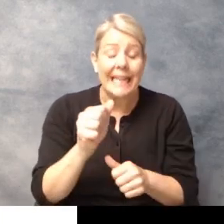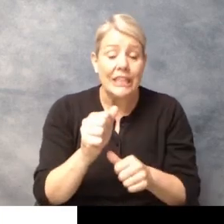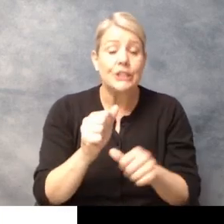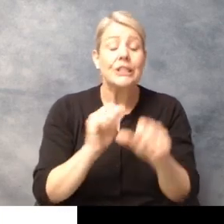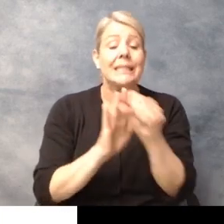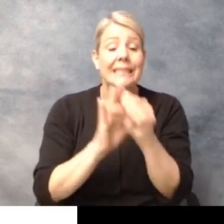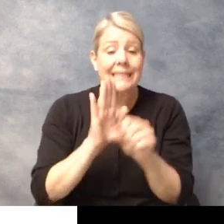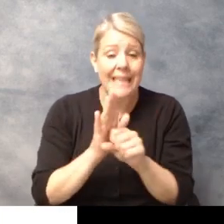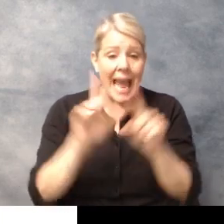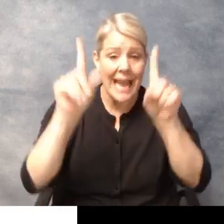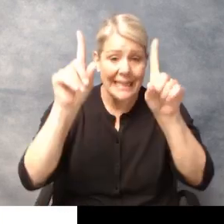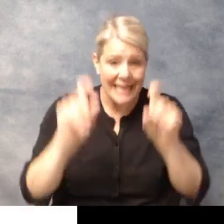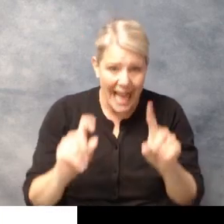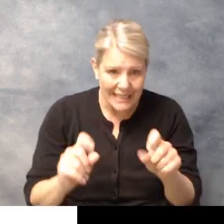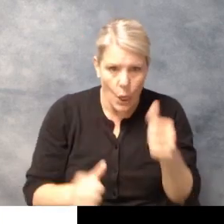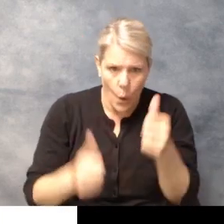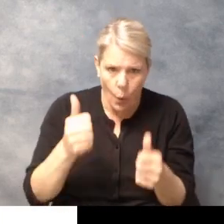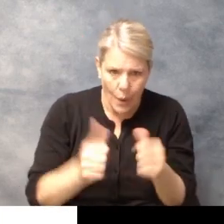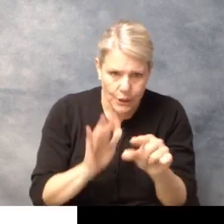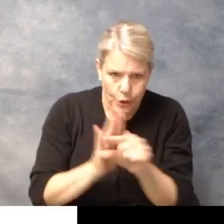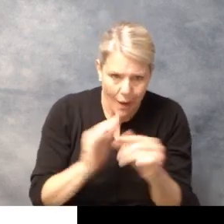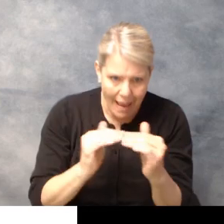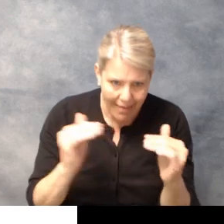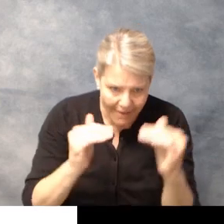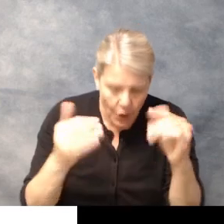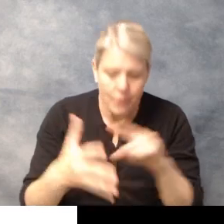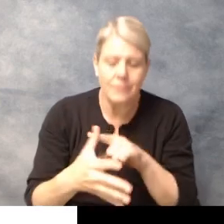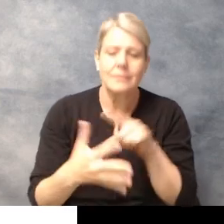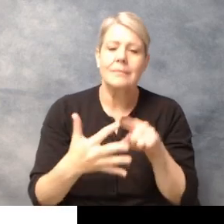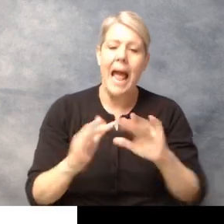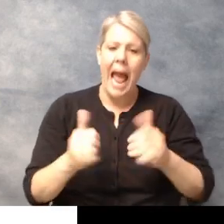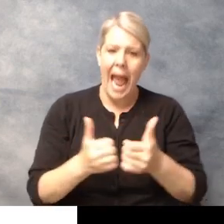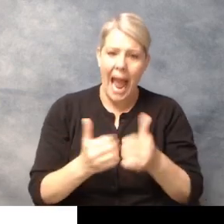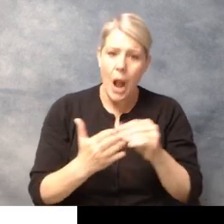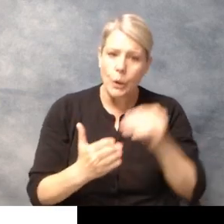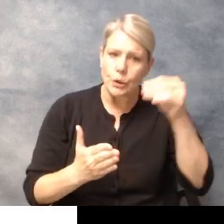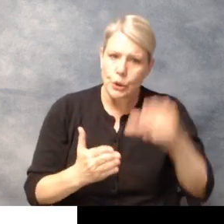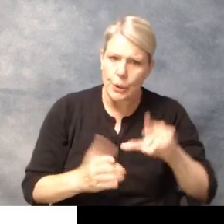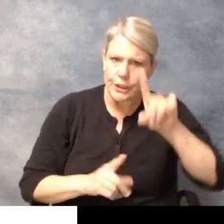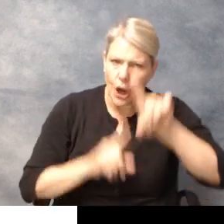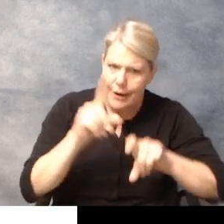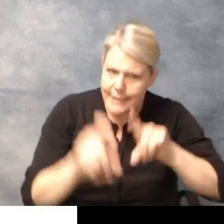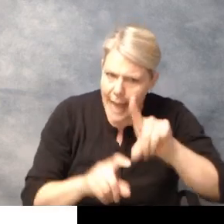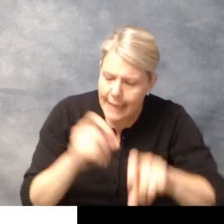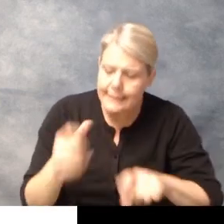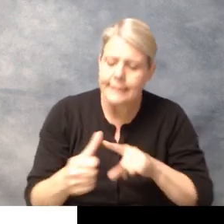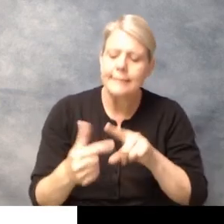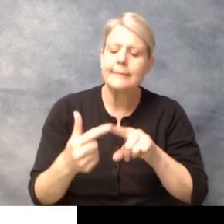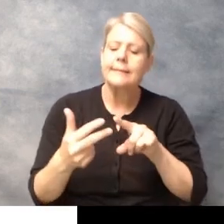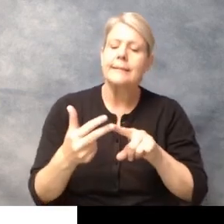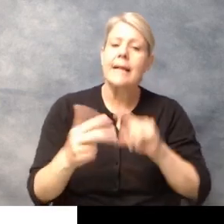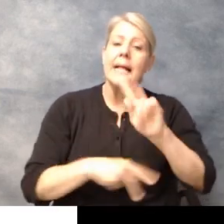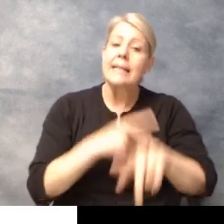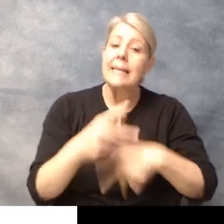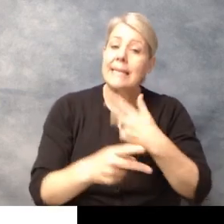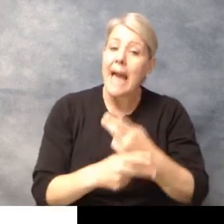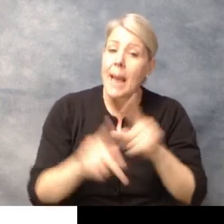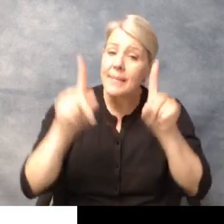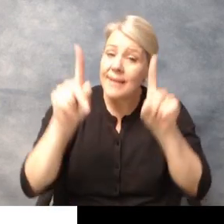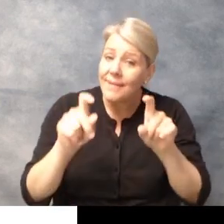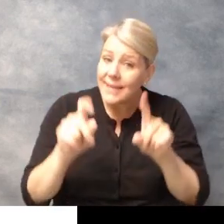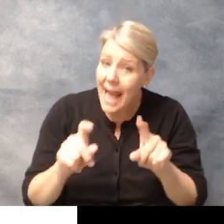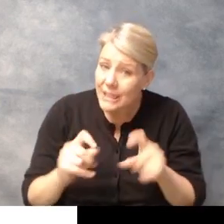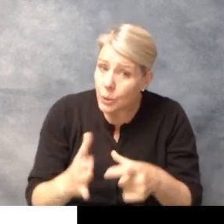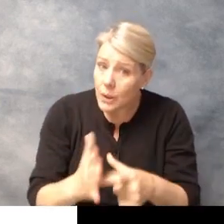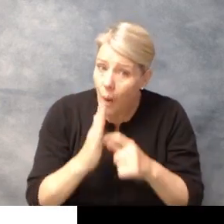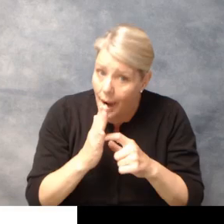takes each state assessment at each grade level, how students are assessed, the types of assessment requirements,